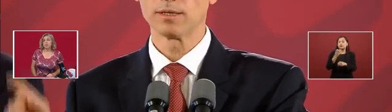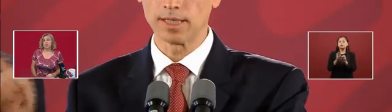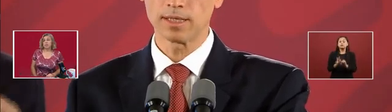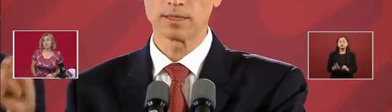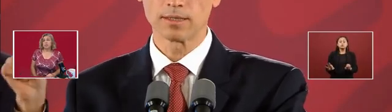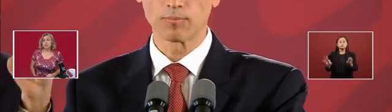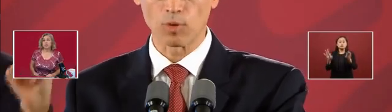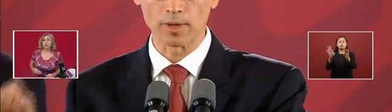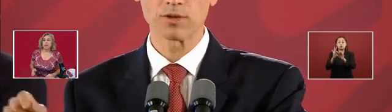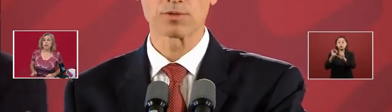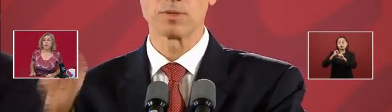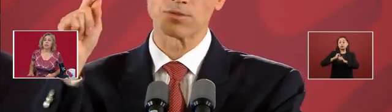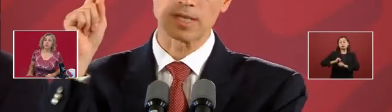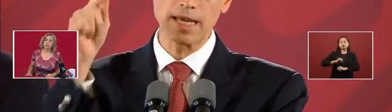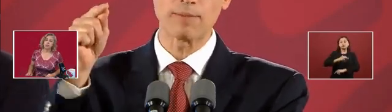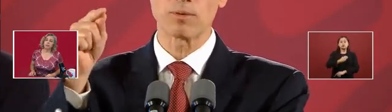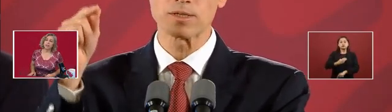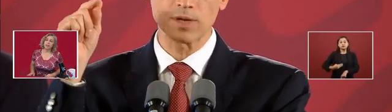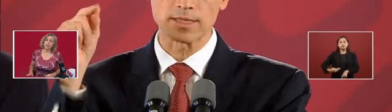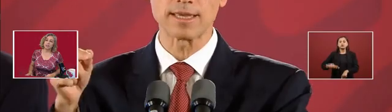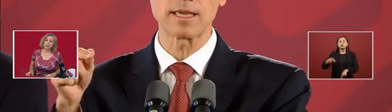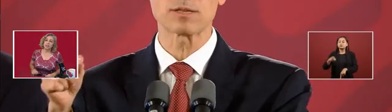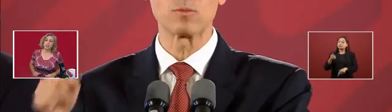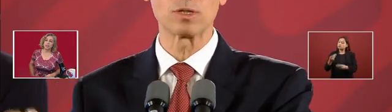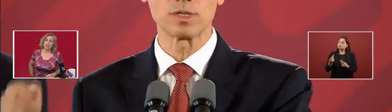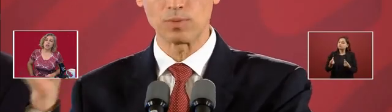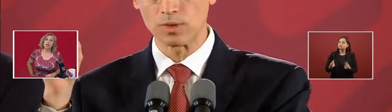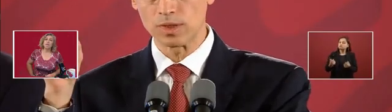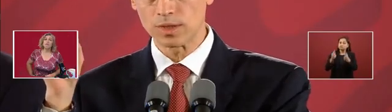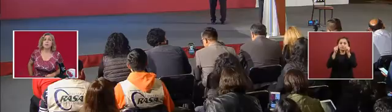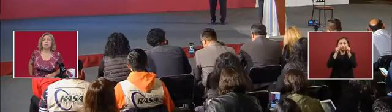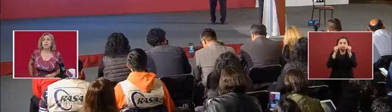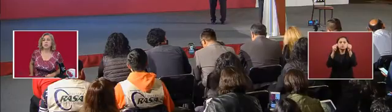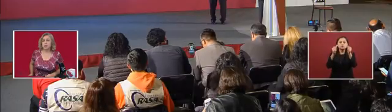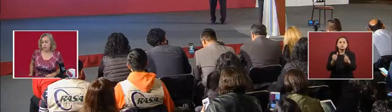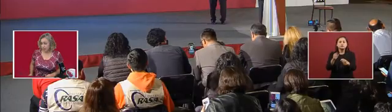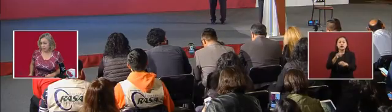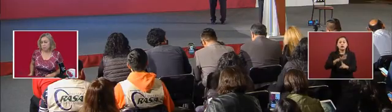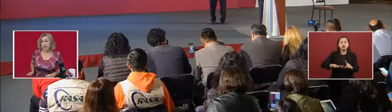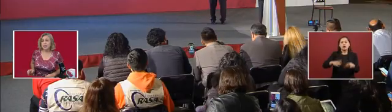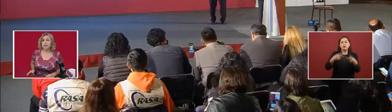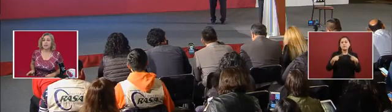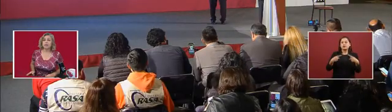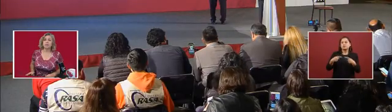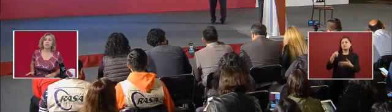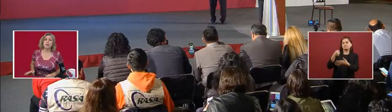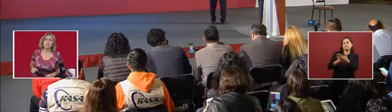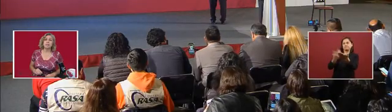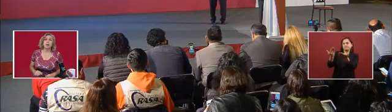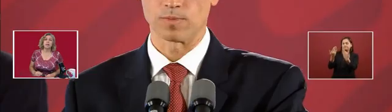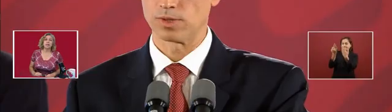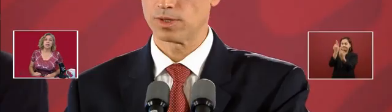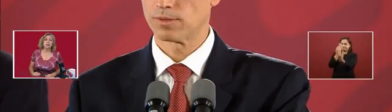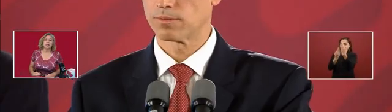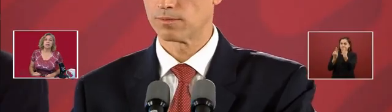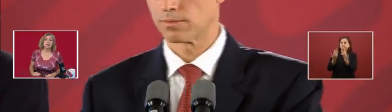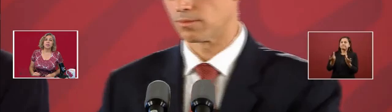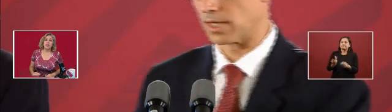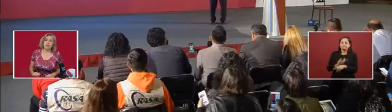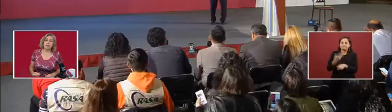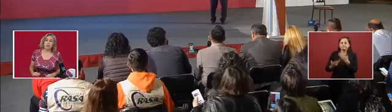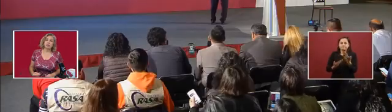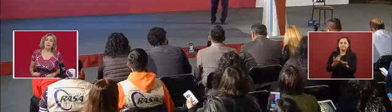drainage, and they have more puddles, and it's an injustice of social injustice.